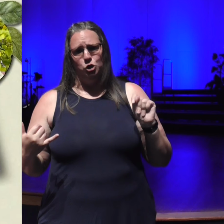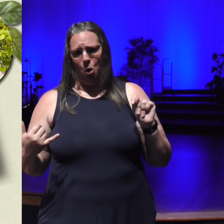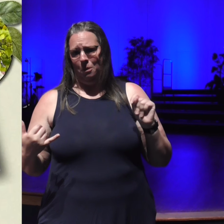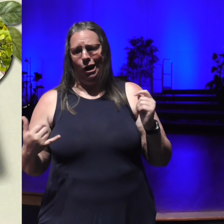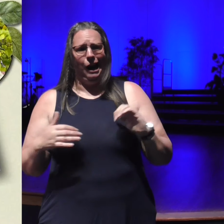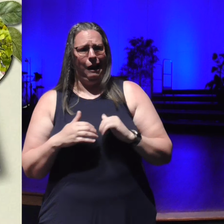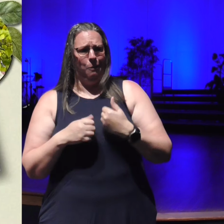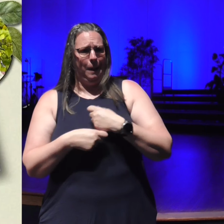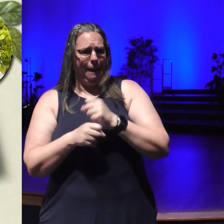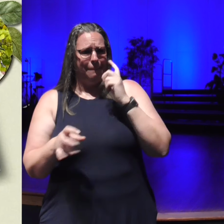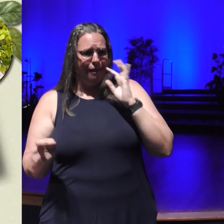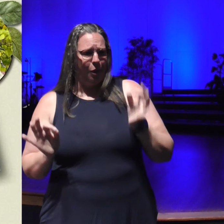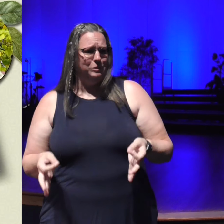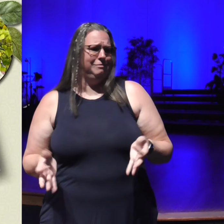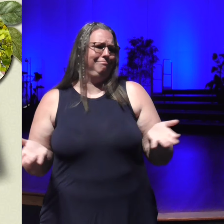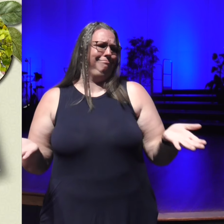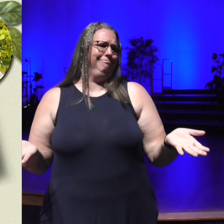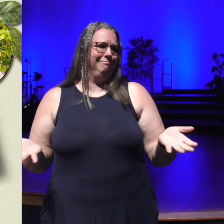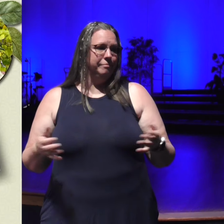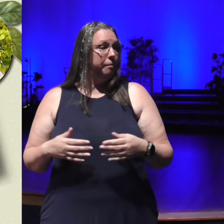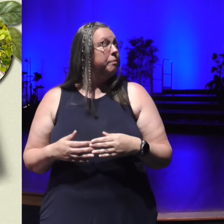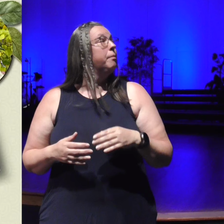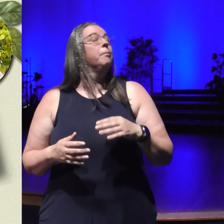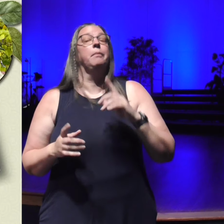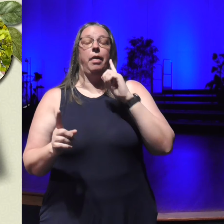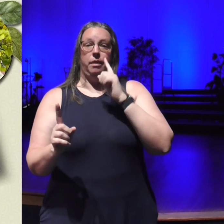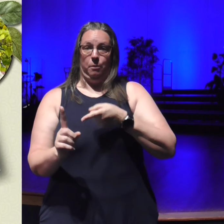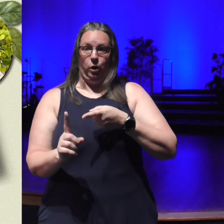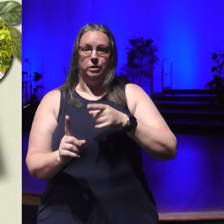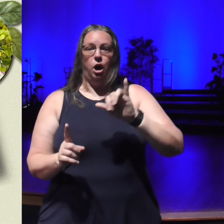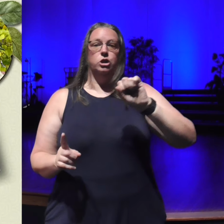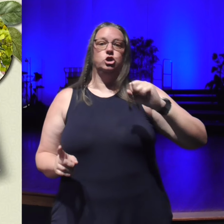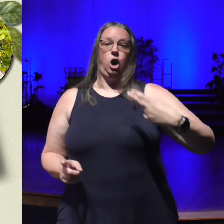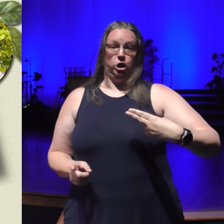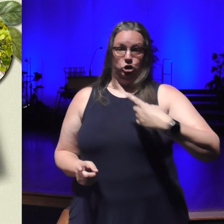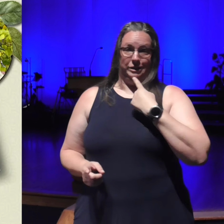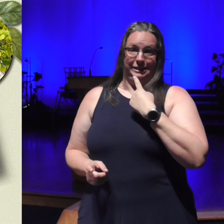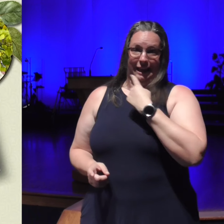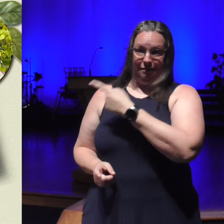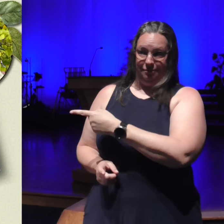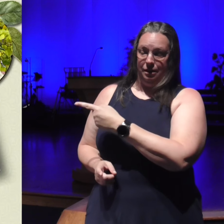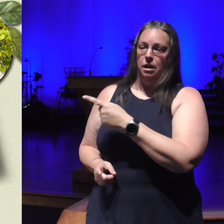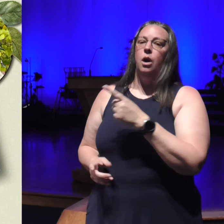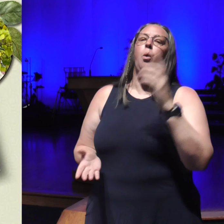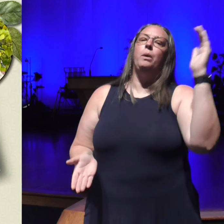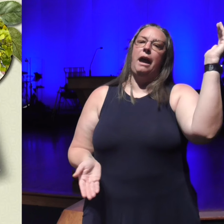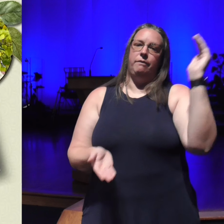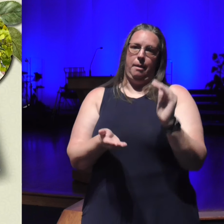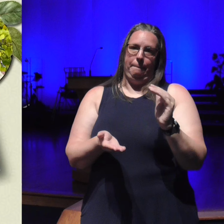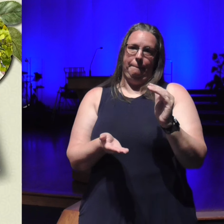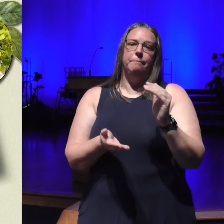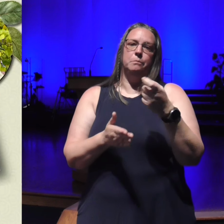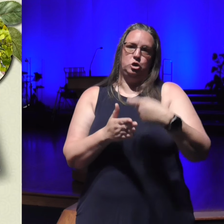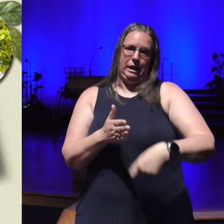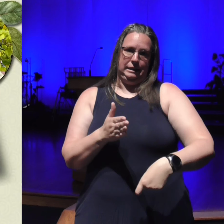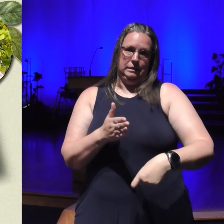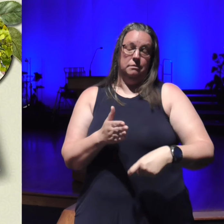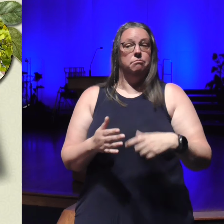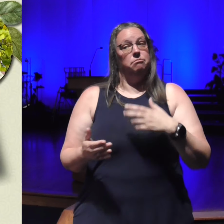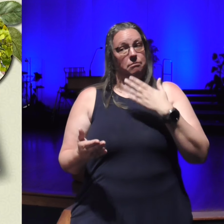can I make these decisions? But the point is, there, like Josh just said, there's a discount on the tickets, so that's a good